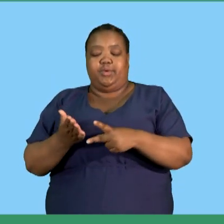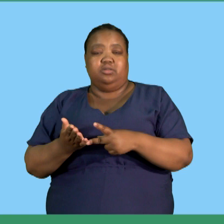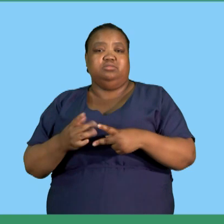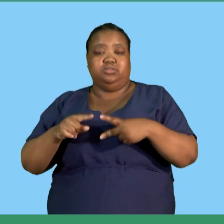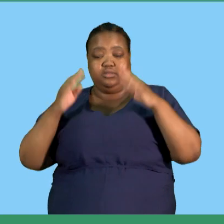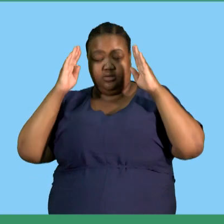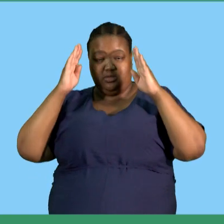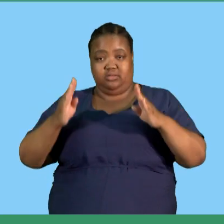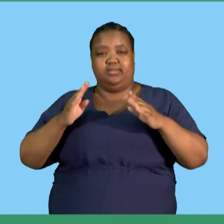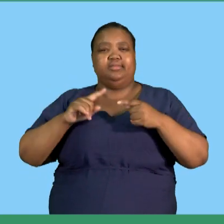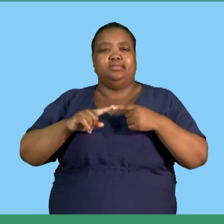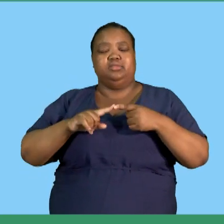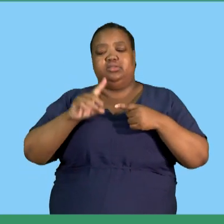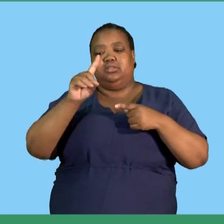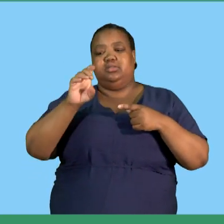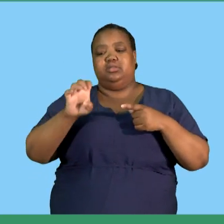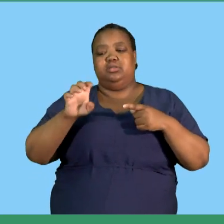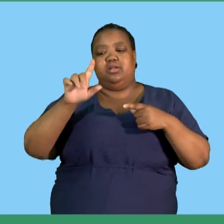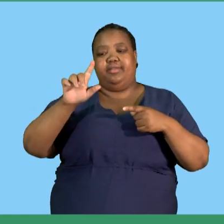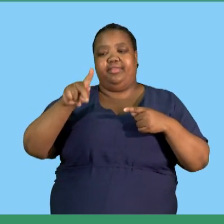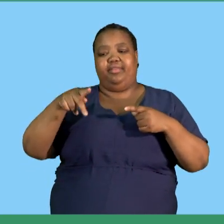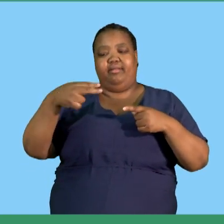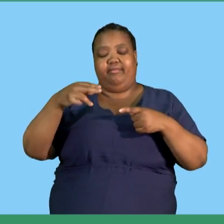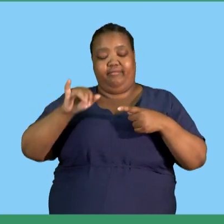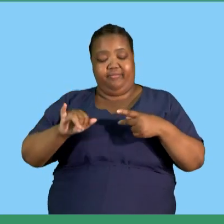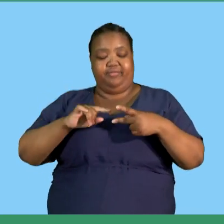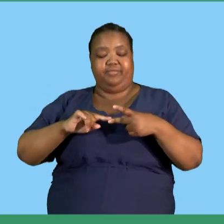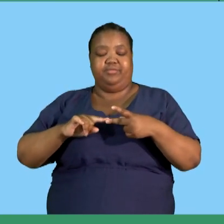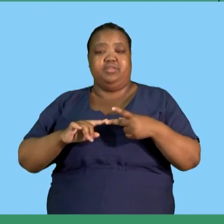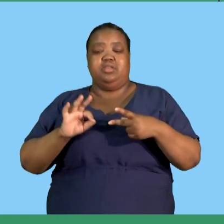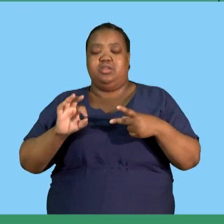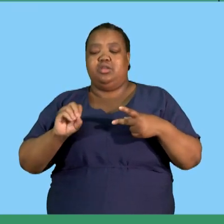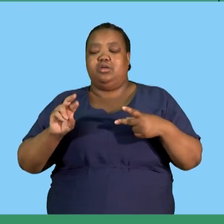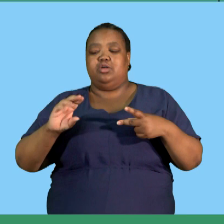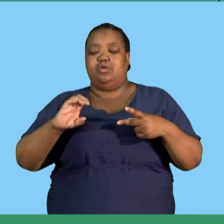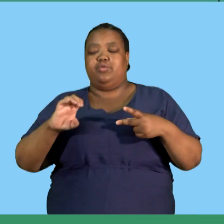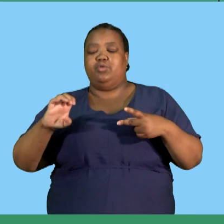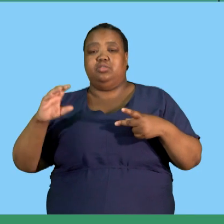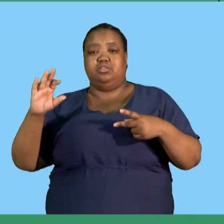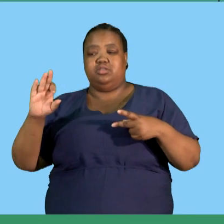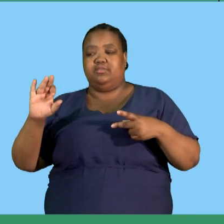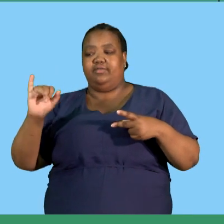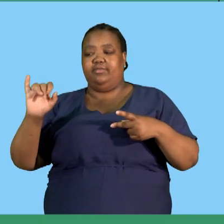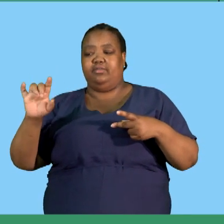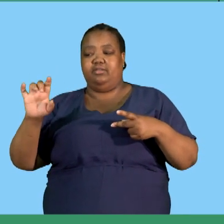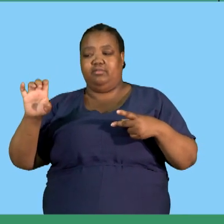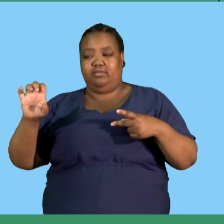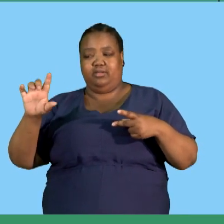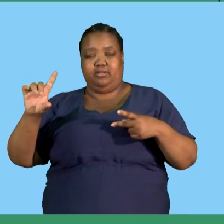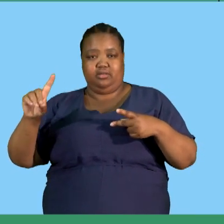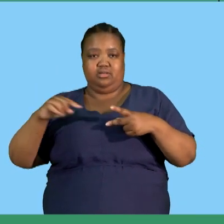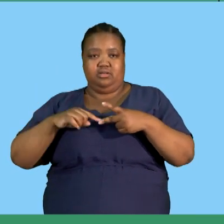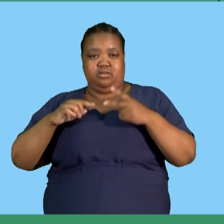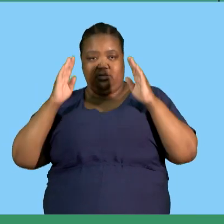techniques, which was our Delphi technique and the force field analysis. Right. Another quick recap: